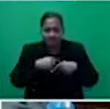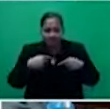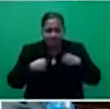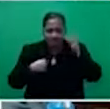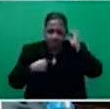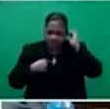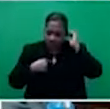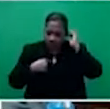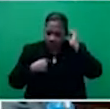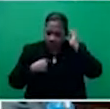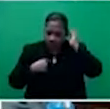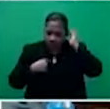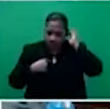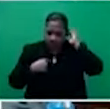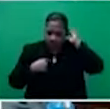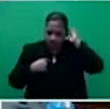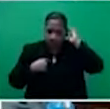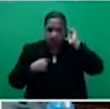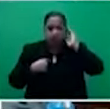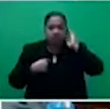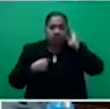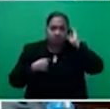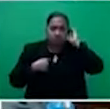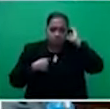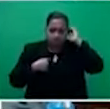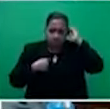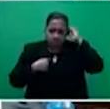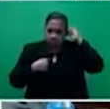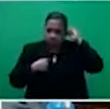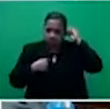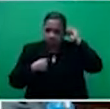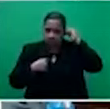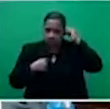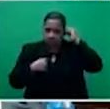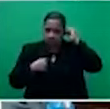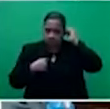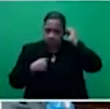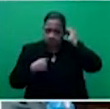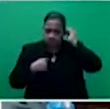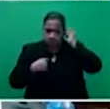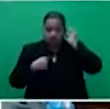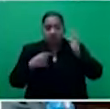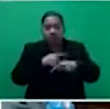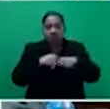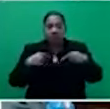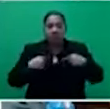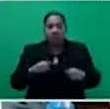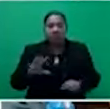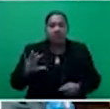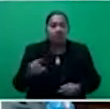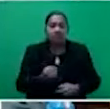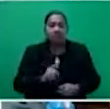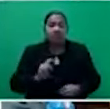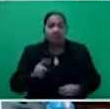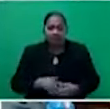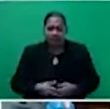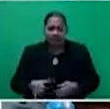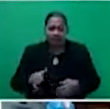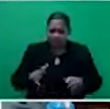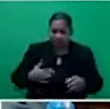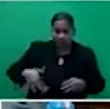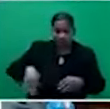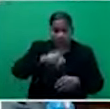to permeate the whole of the Fijian race, meaning ethnicity, we must endeavor to permeate the whole of the Fijian